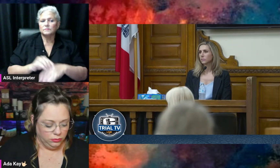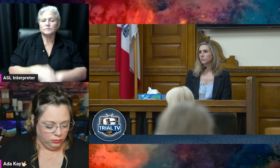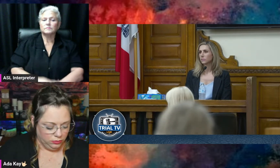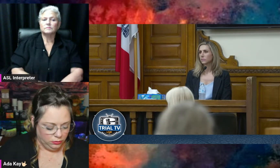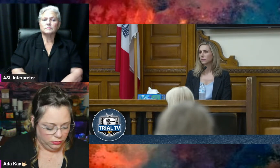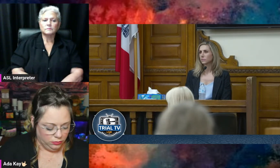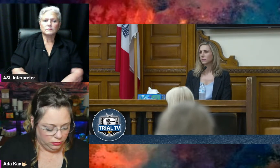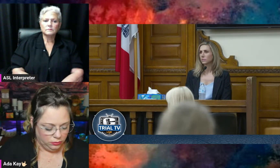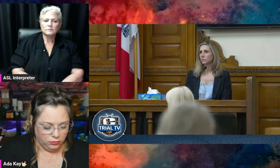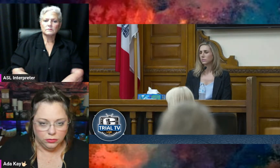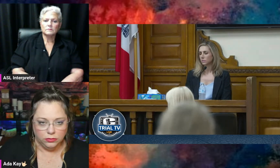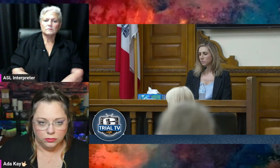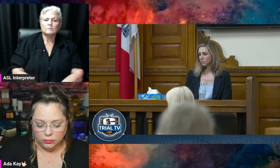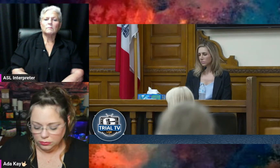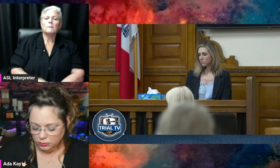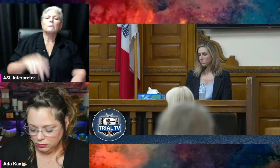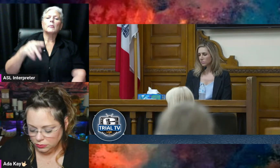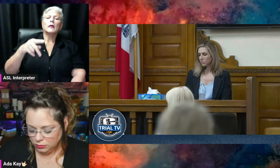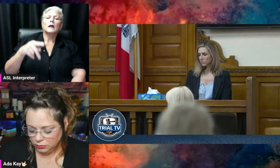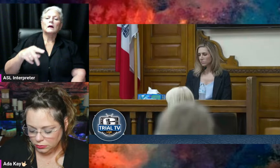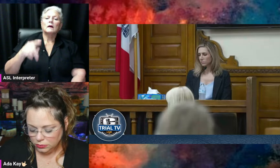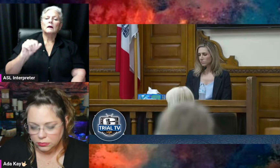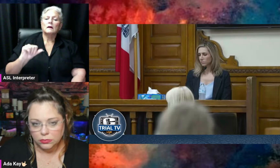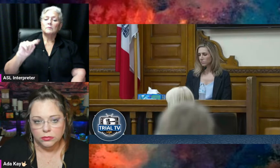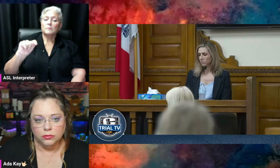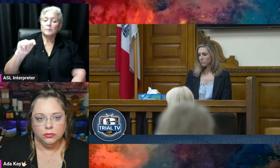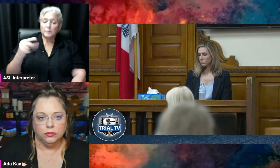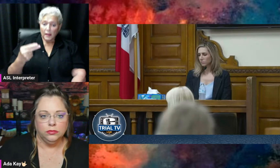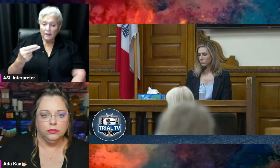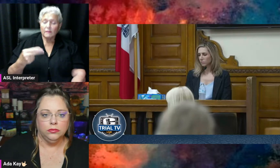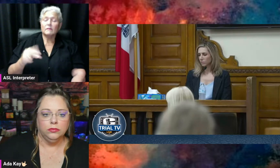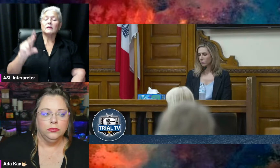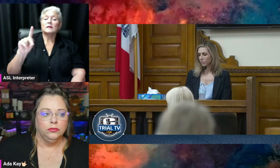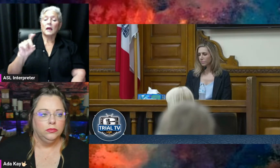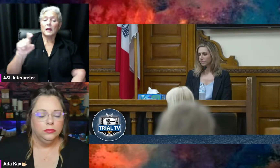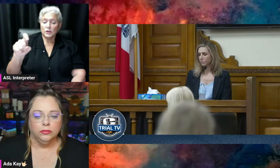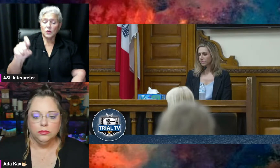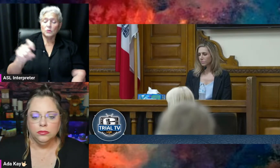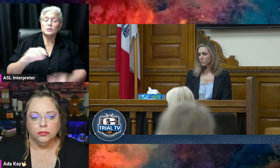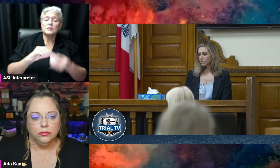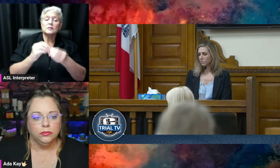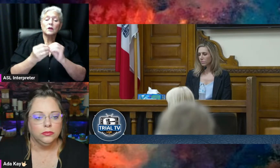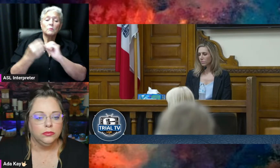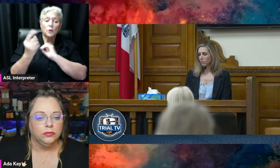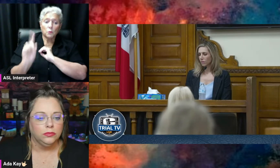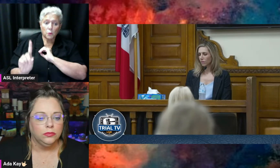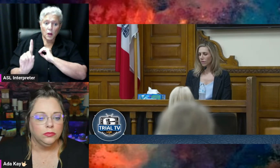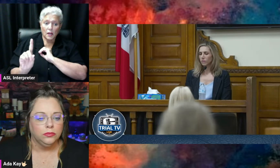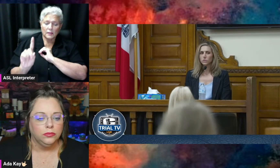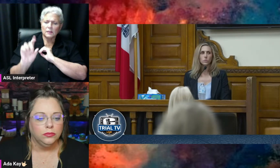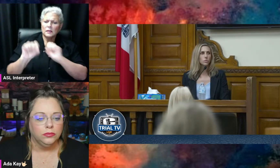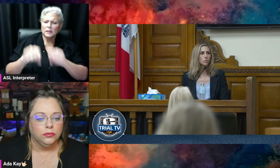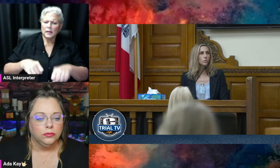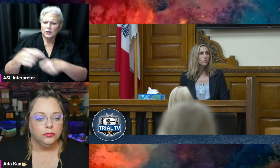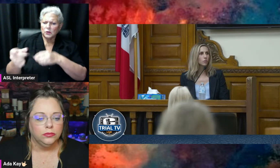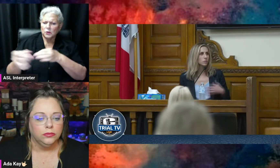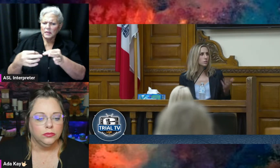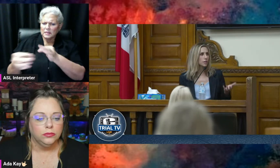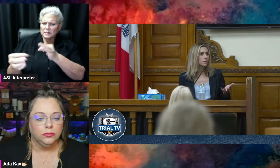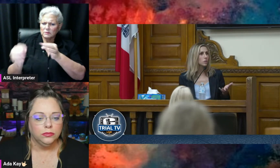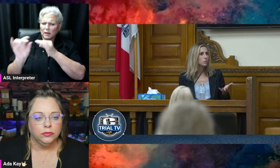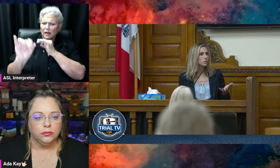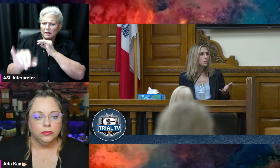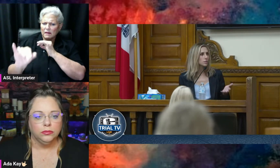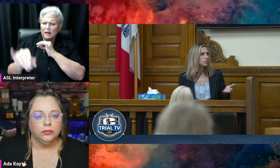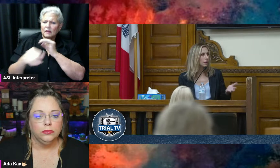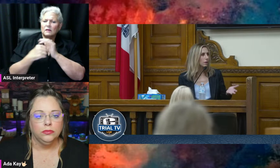So on pathologic diagnosis number 1, could you explain what that means? So the